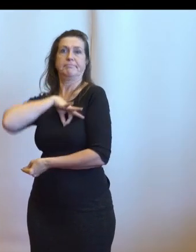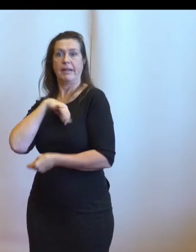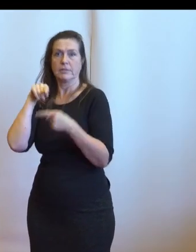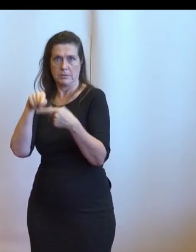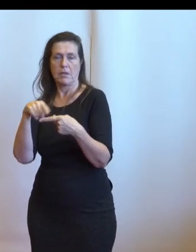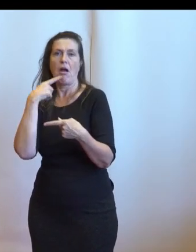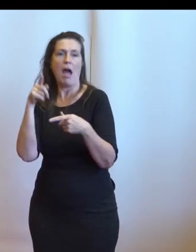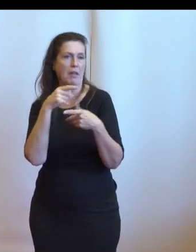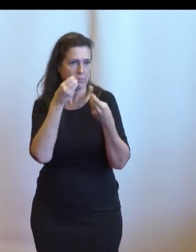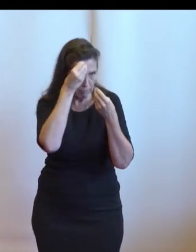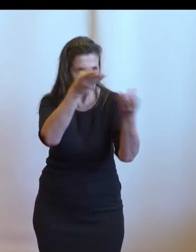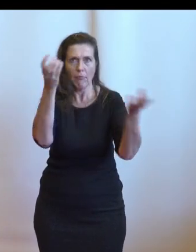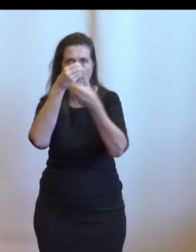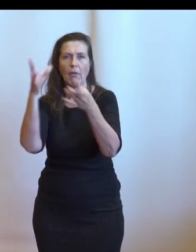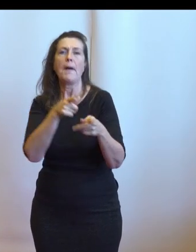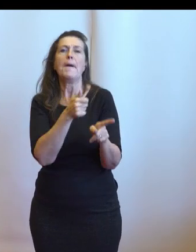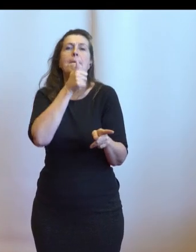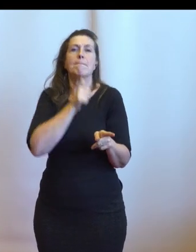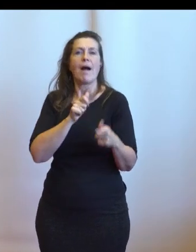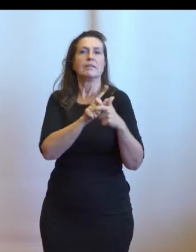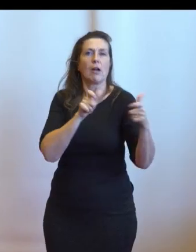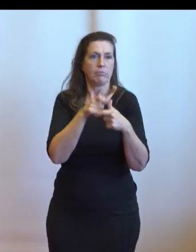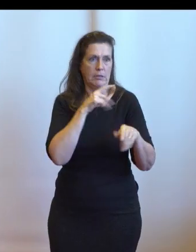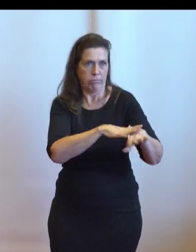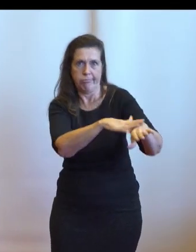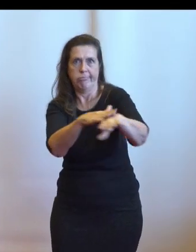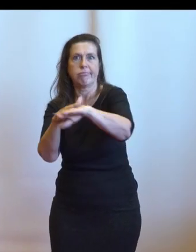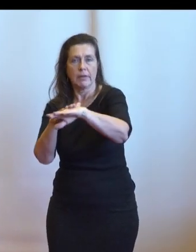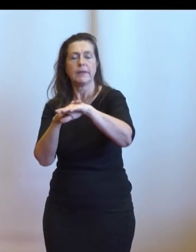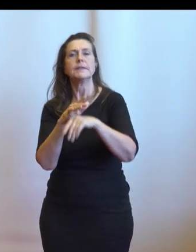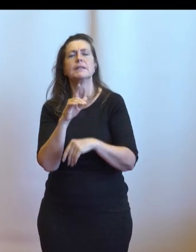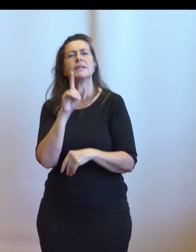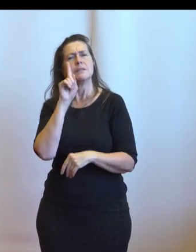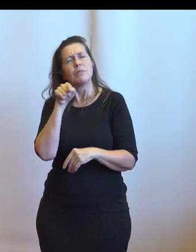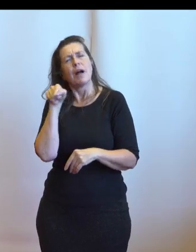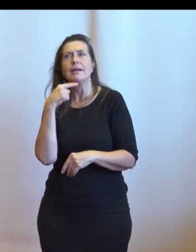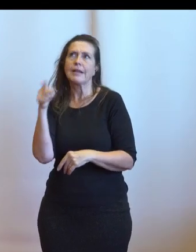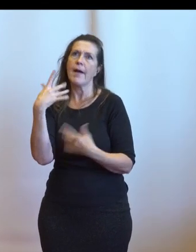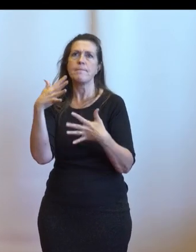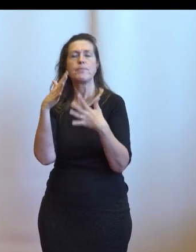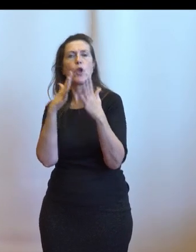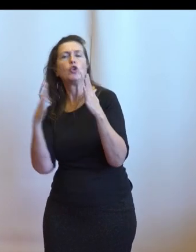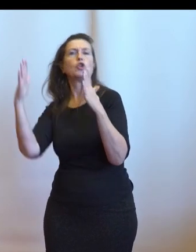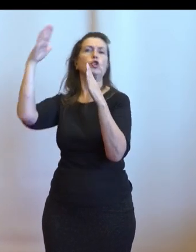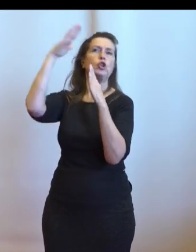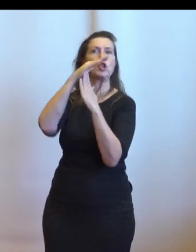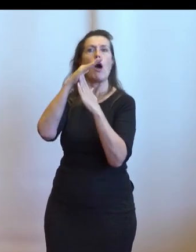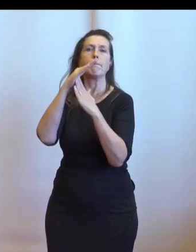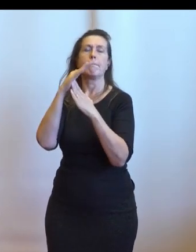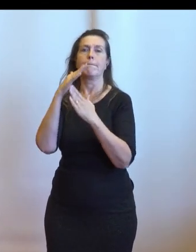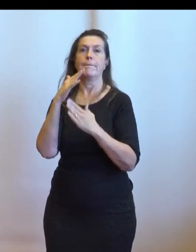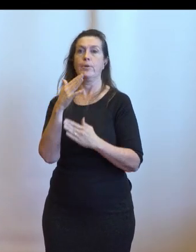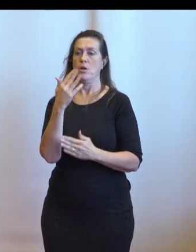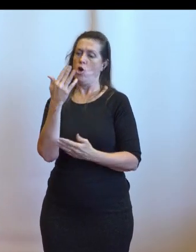to private sector employers. What would you say are sort of some of the top things that you look at from a commercial